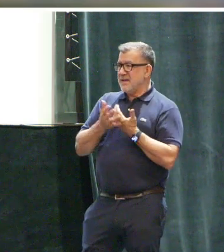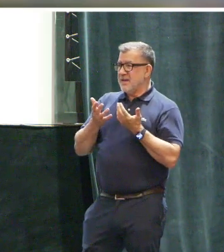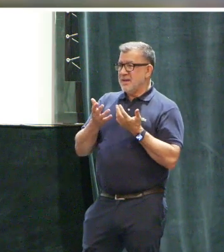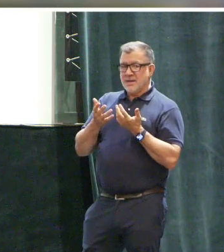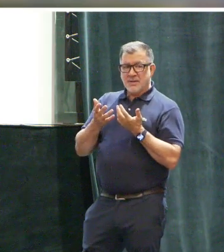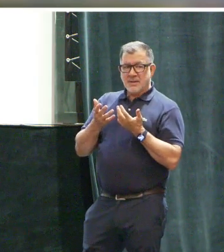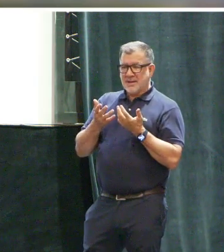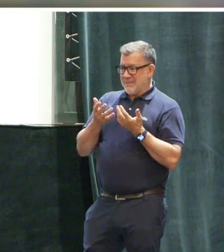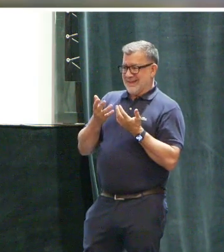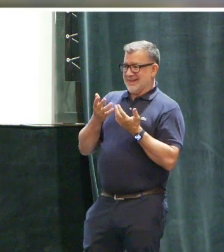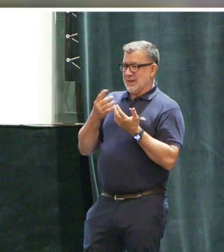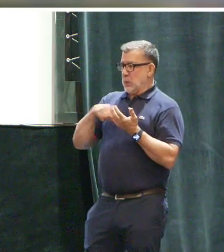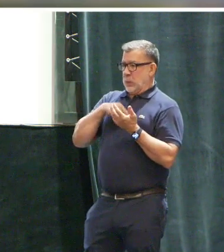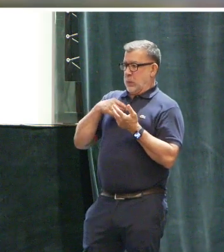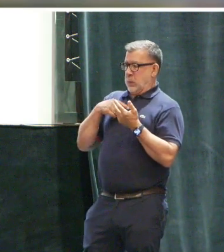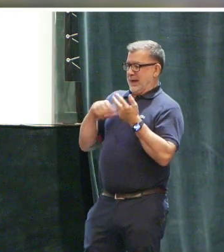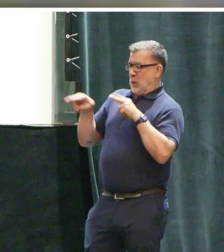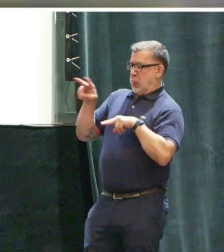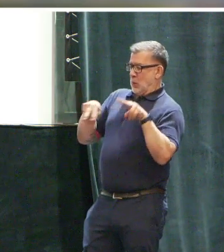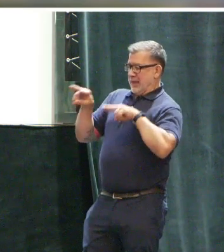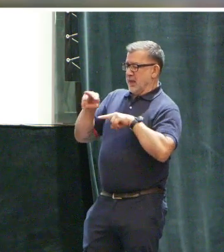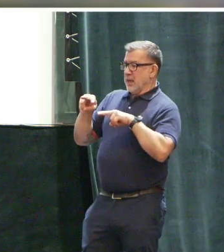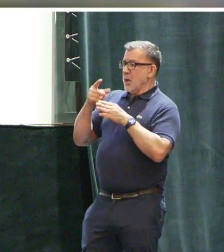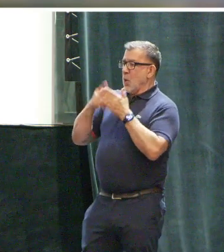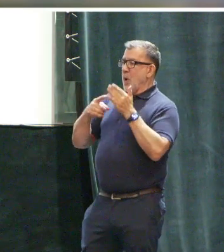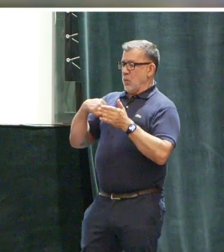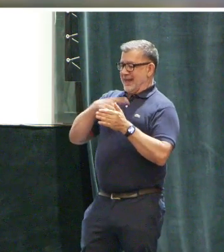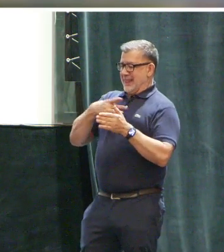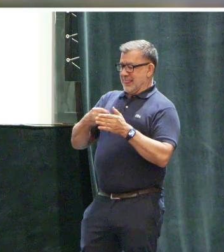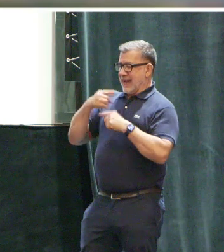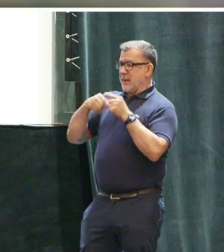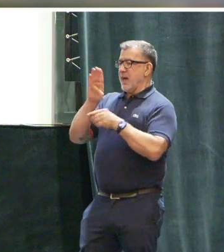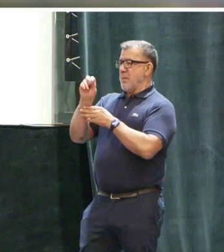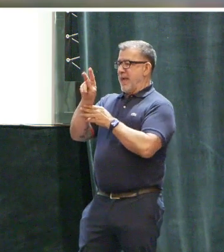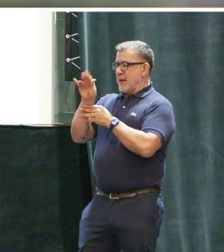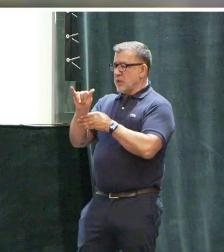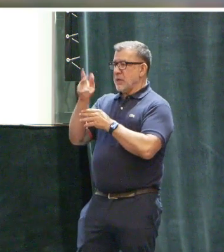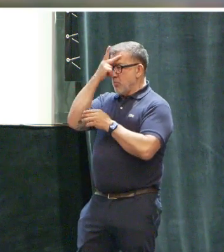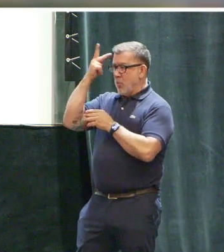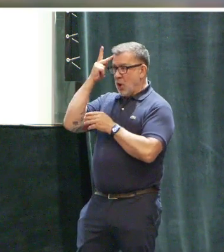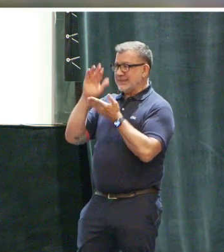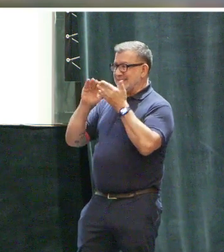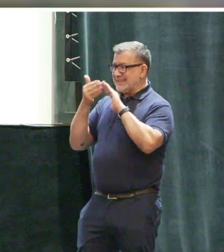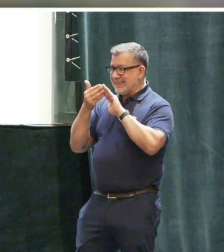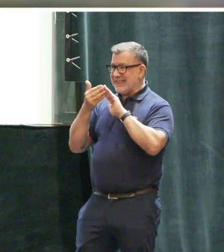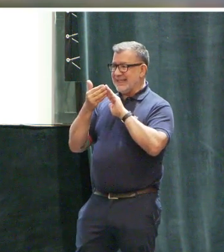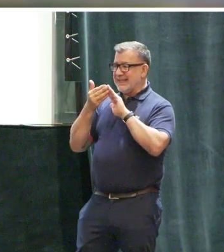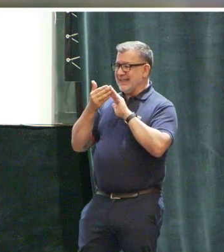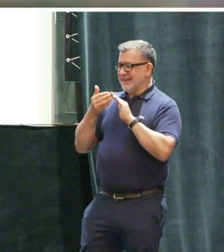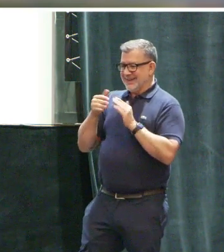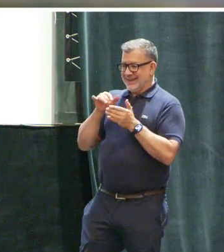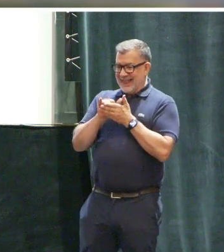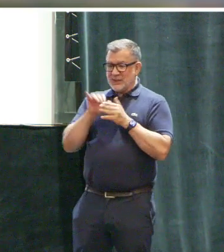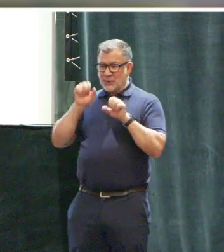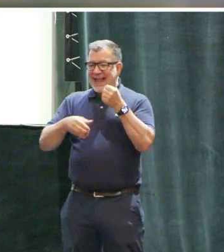issue everywhere we're looking, because what we like about Battery Park City is the contextuality that you can be everywhere along